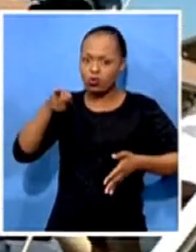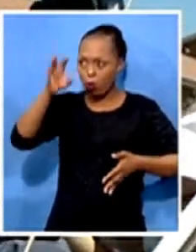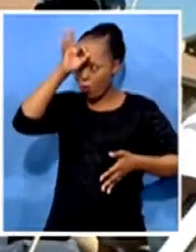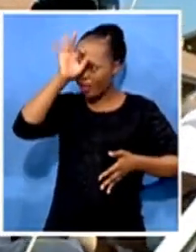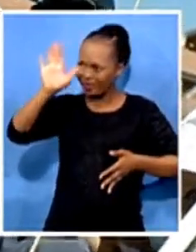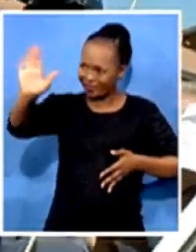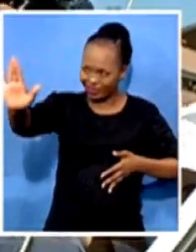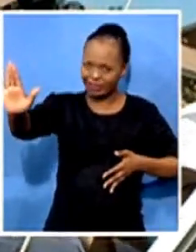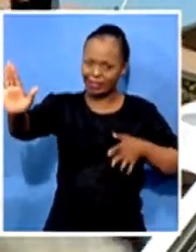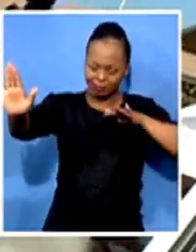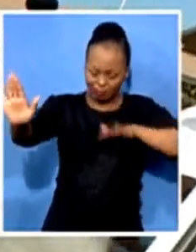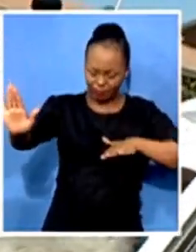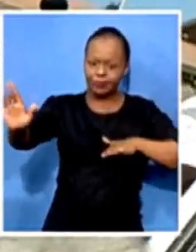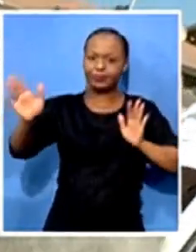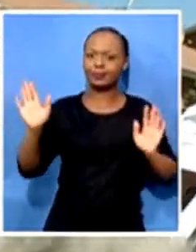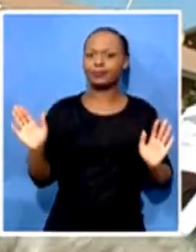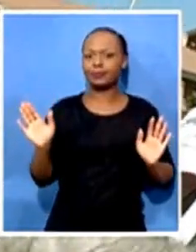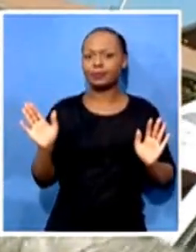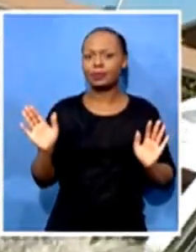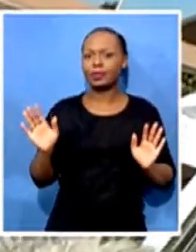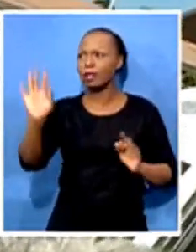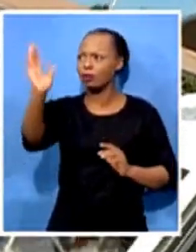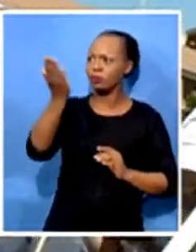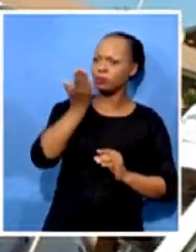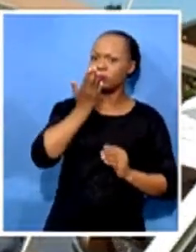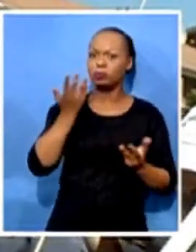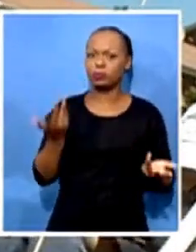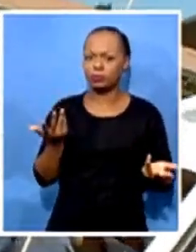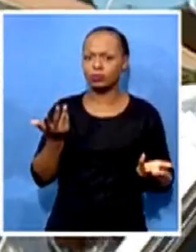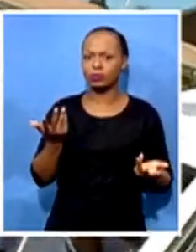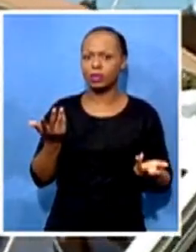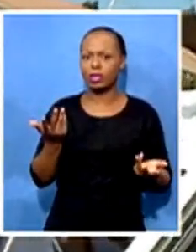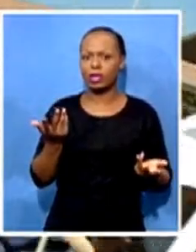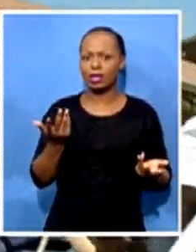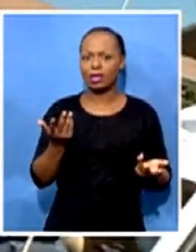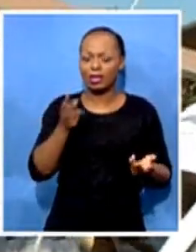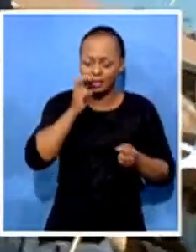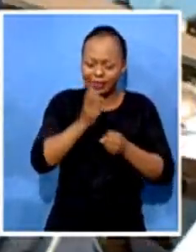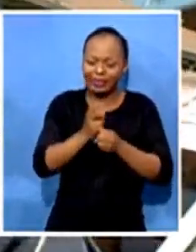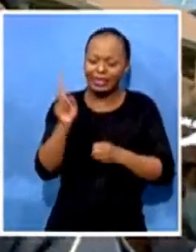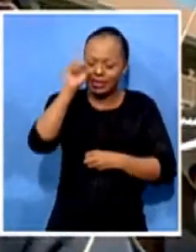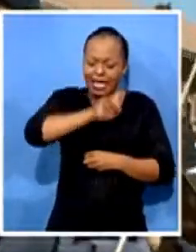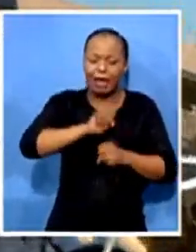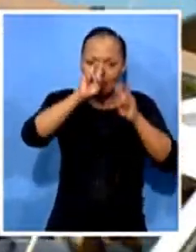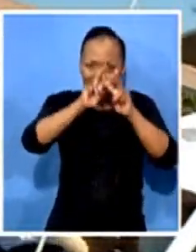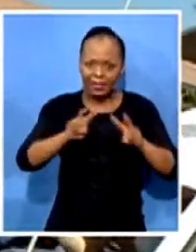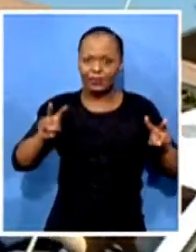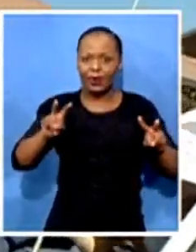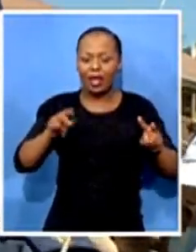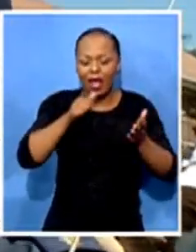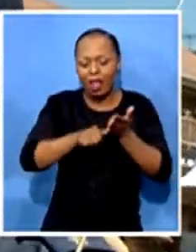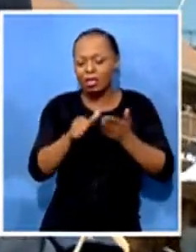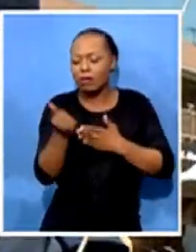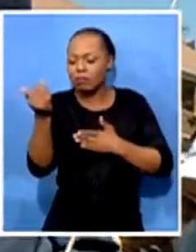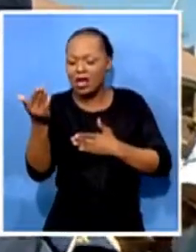We're not there now. We're trying to make sure that we've got a peaceful day and we get this thing done in that format. So with your escort,